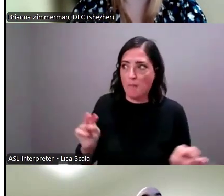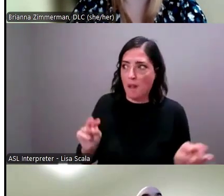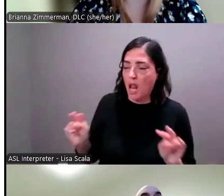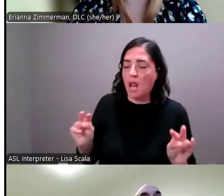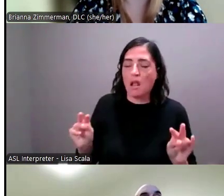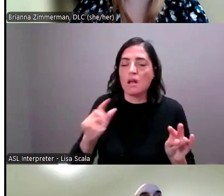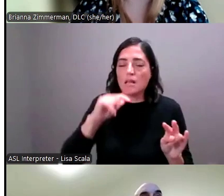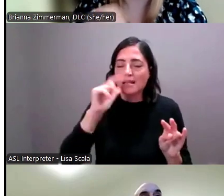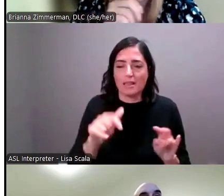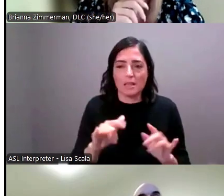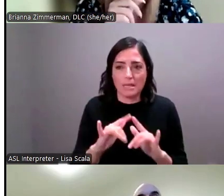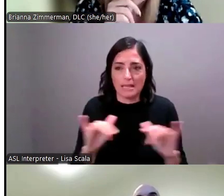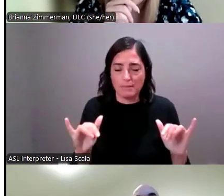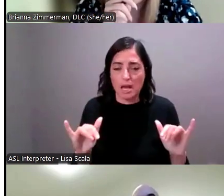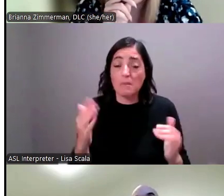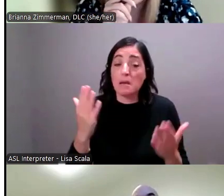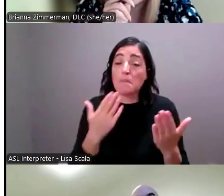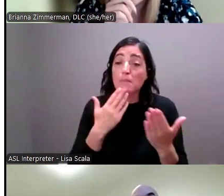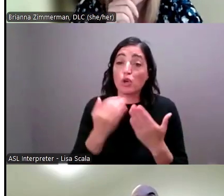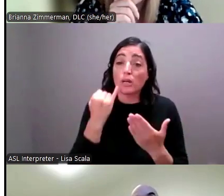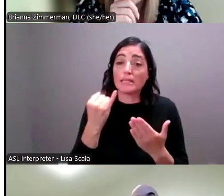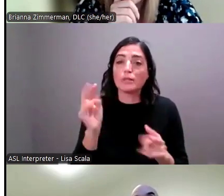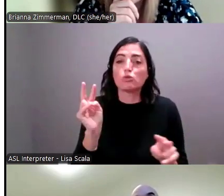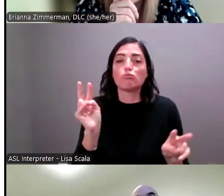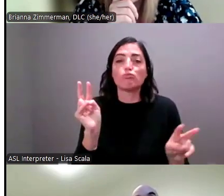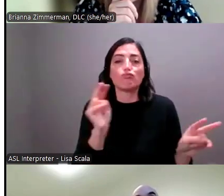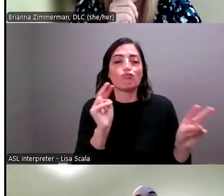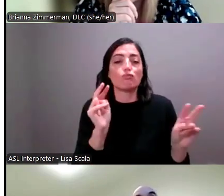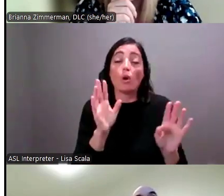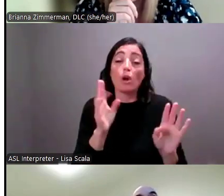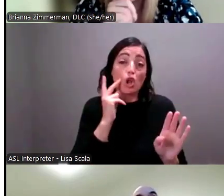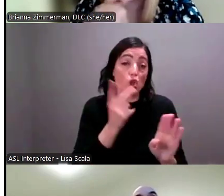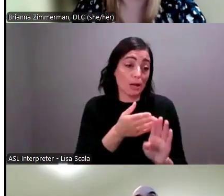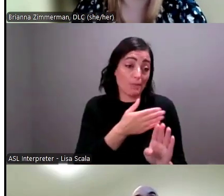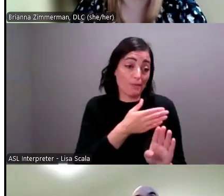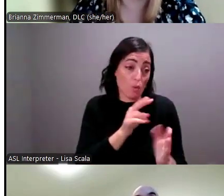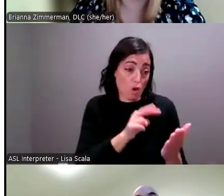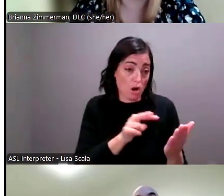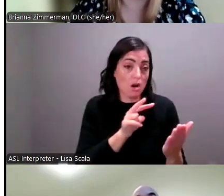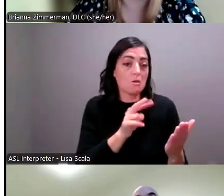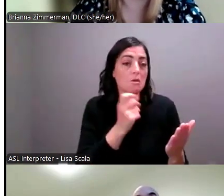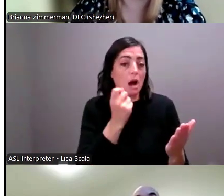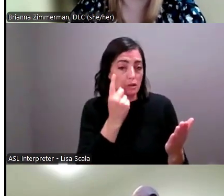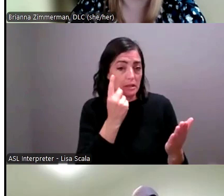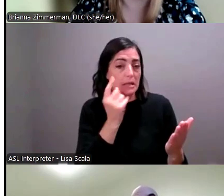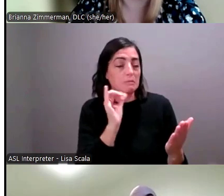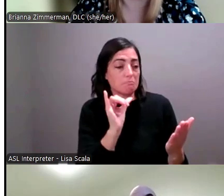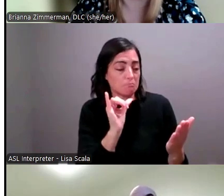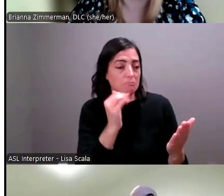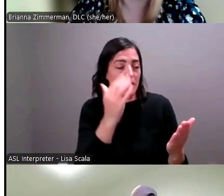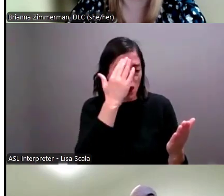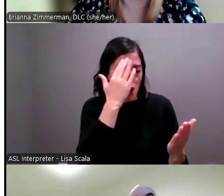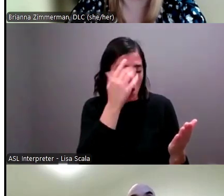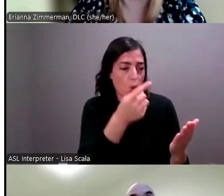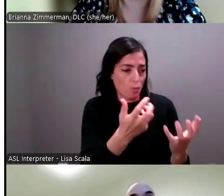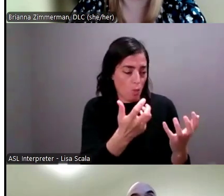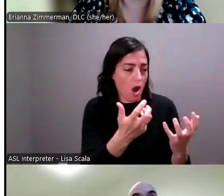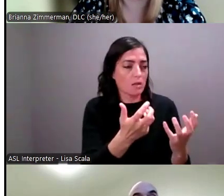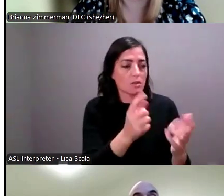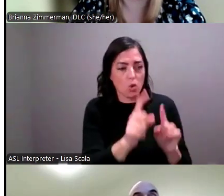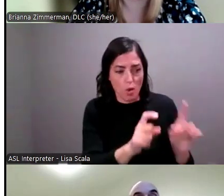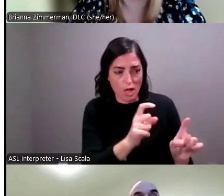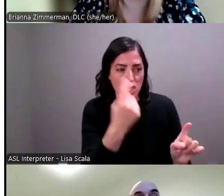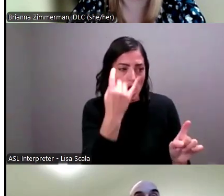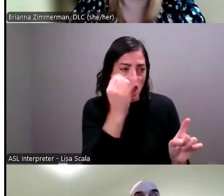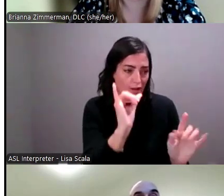survey. Might be a good idea to take a look at those in advance, so that you have in your mind the sorts of things